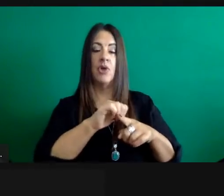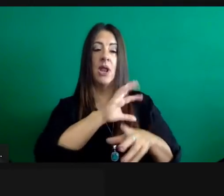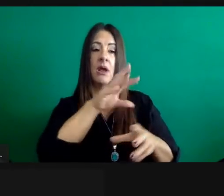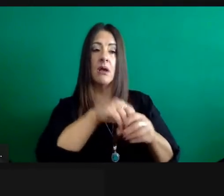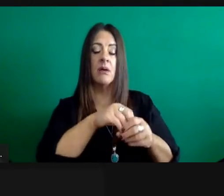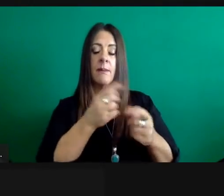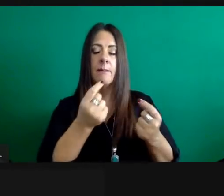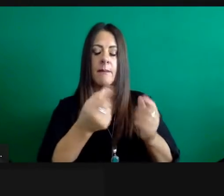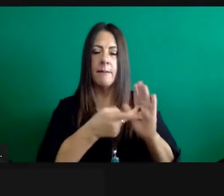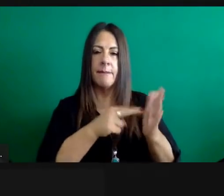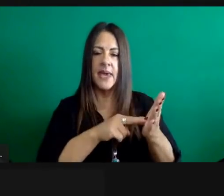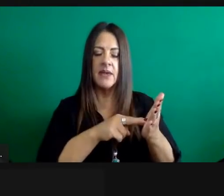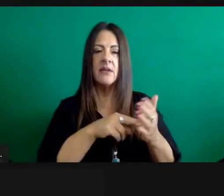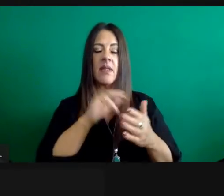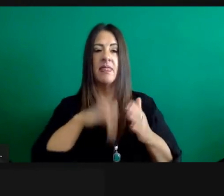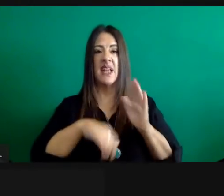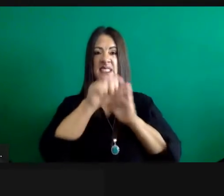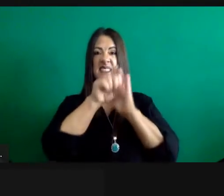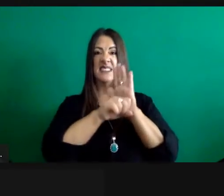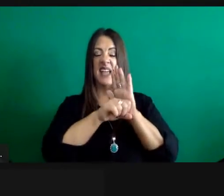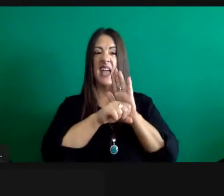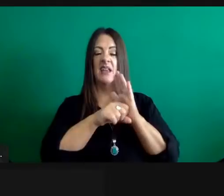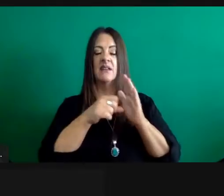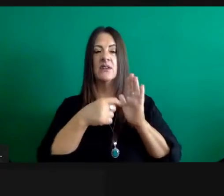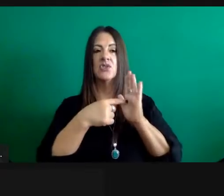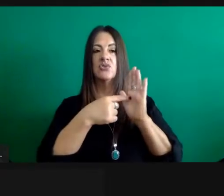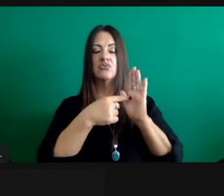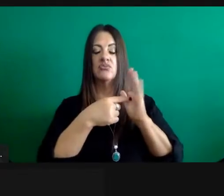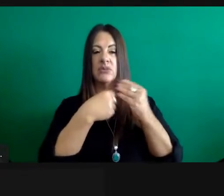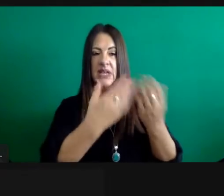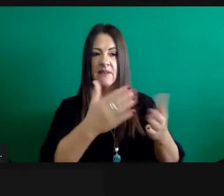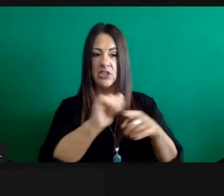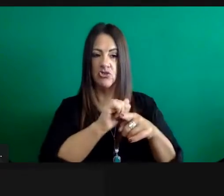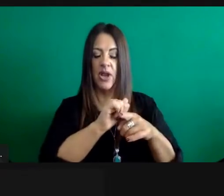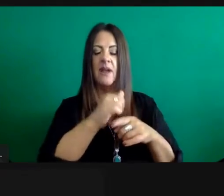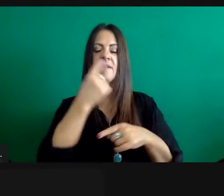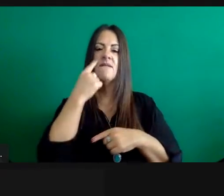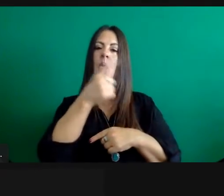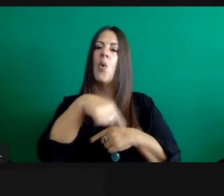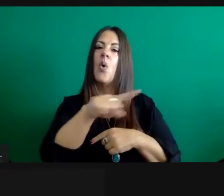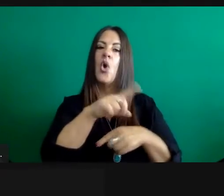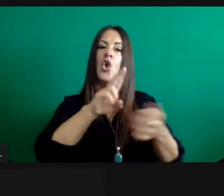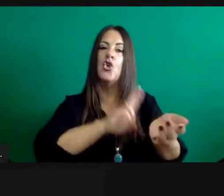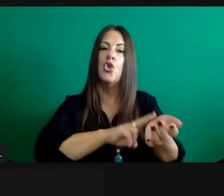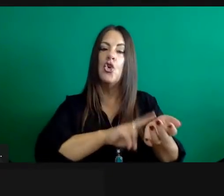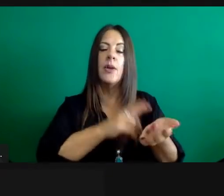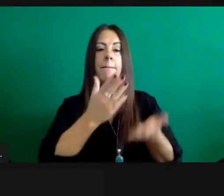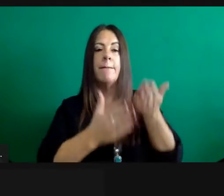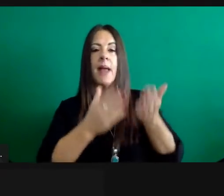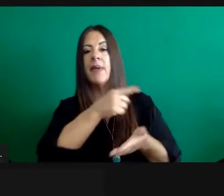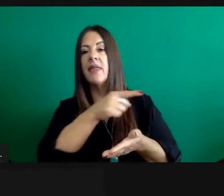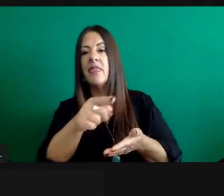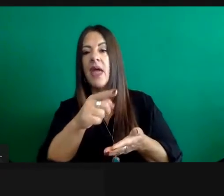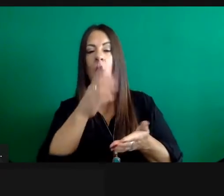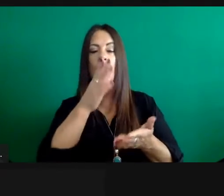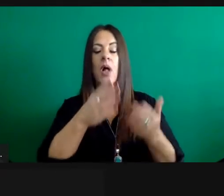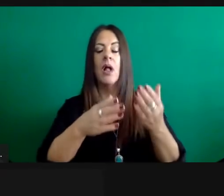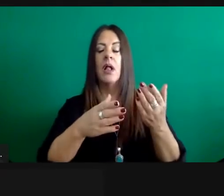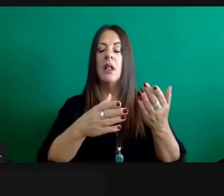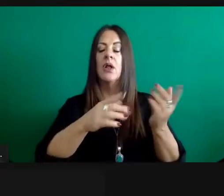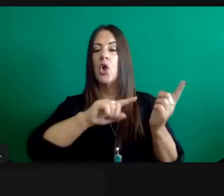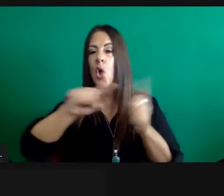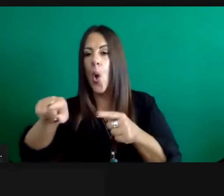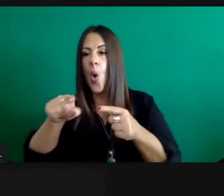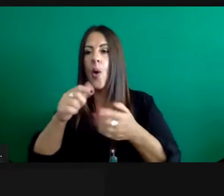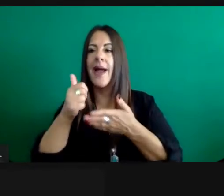the state has put together is really meant to give nurses who may find themselves in a situation pitching in,